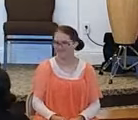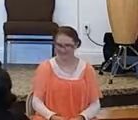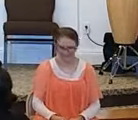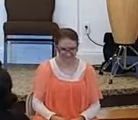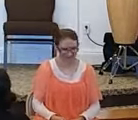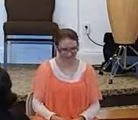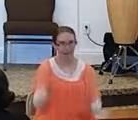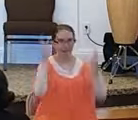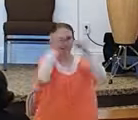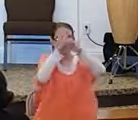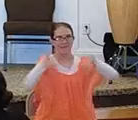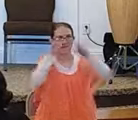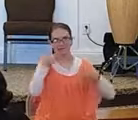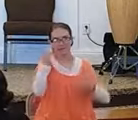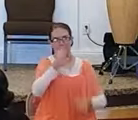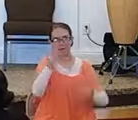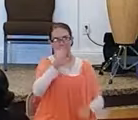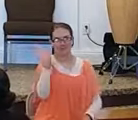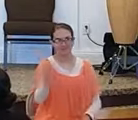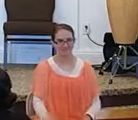But I imagine he felt like saying hello.